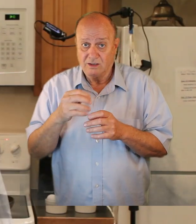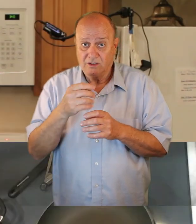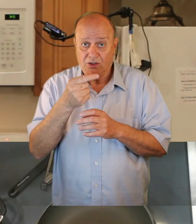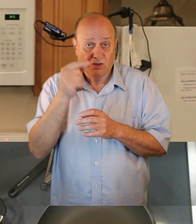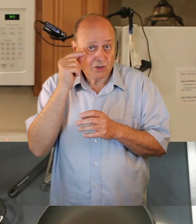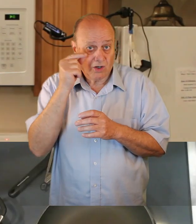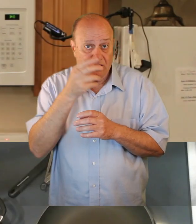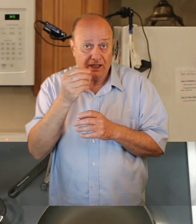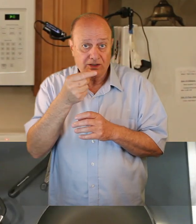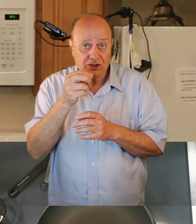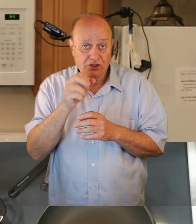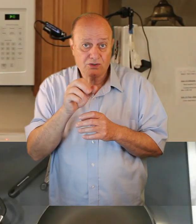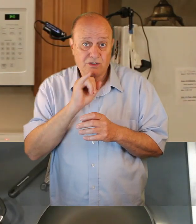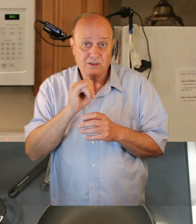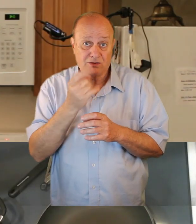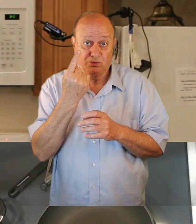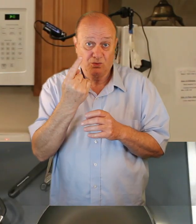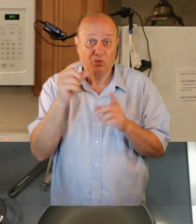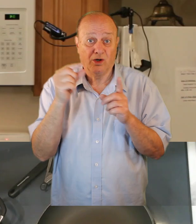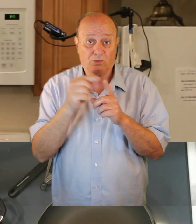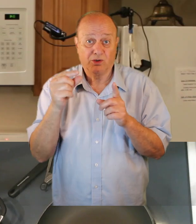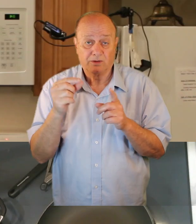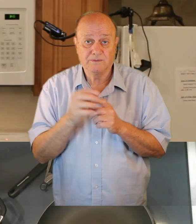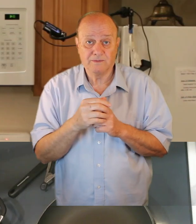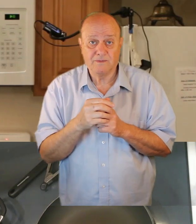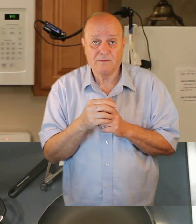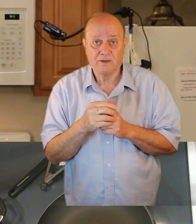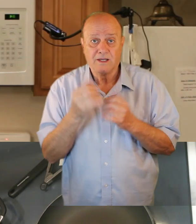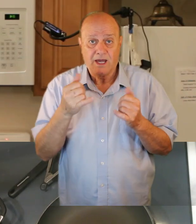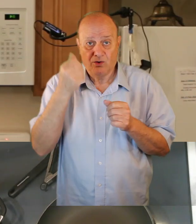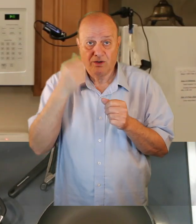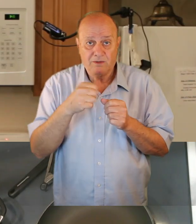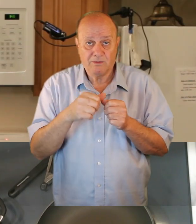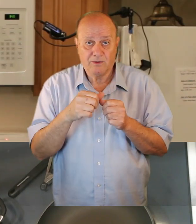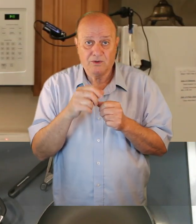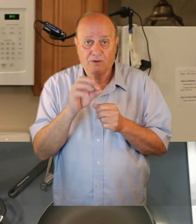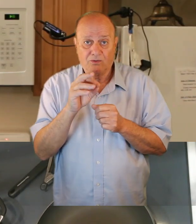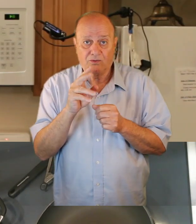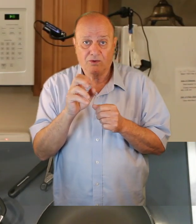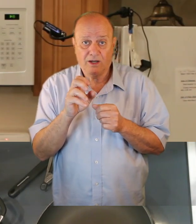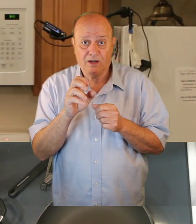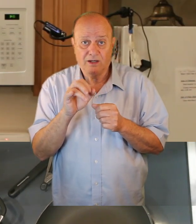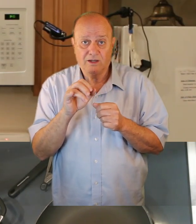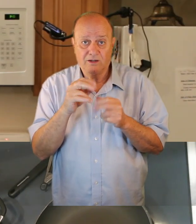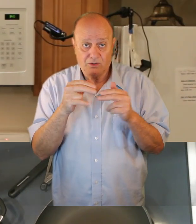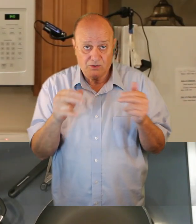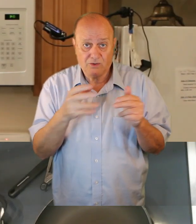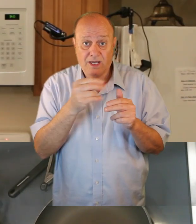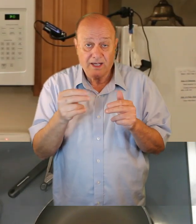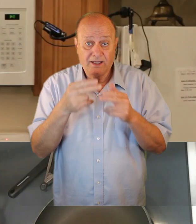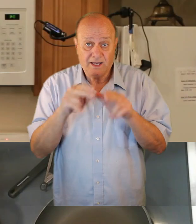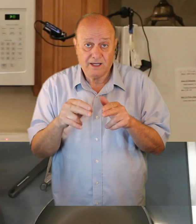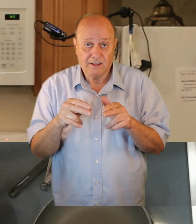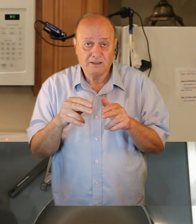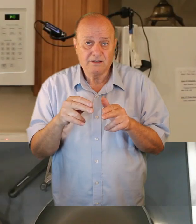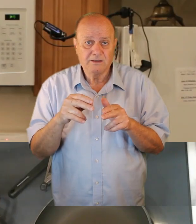word. I'm adding a little bit of oil now, and remember we're frying noodles as well as eggs, so it does take a